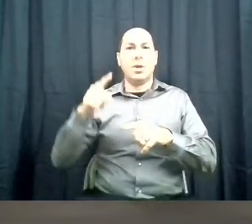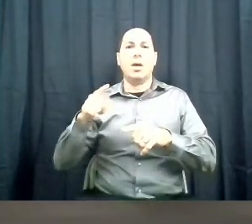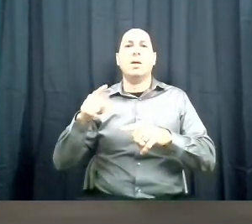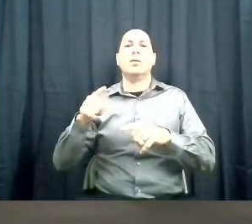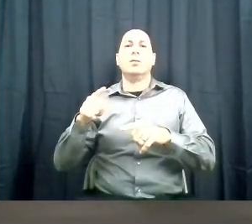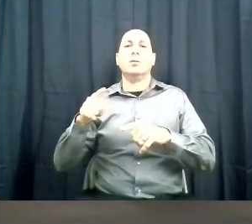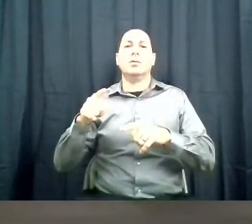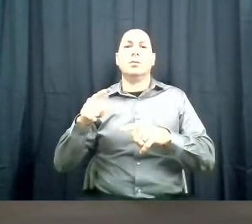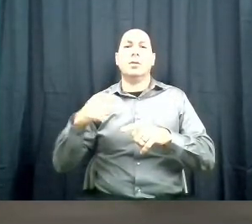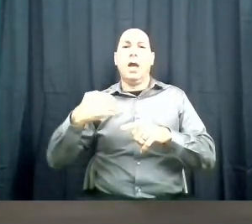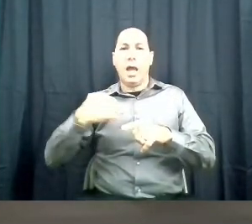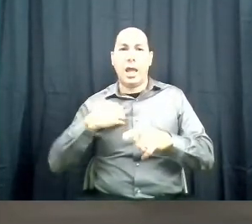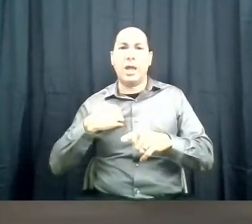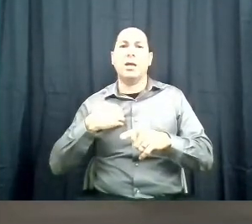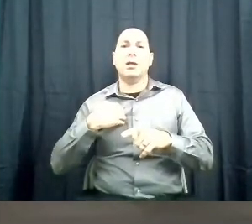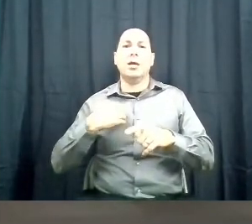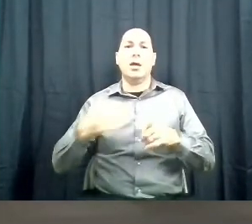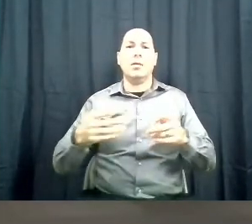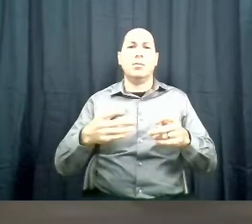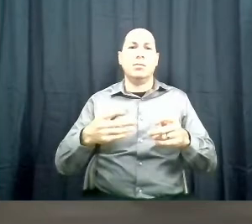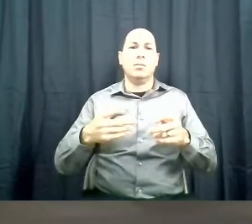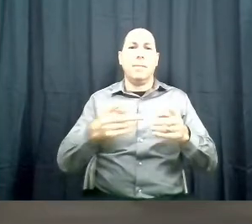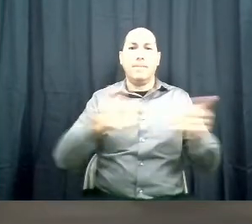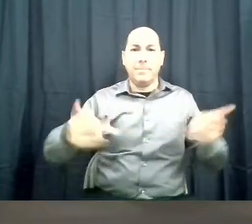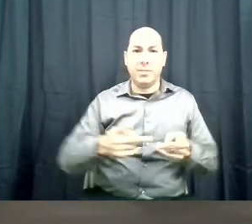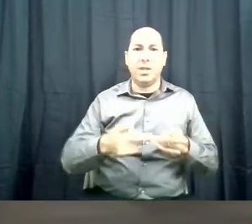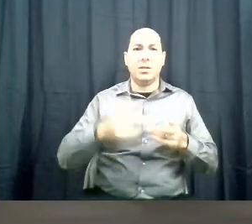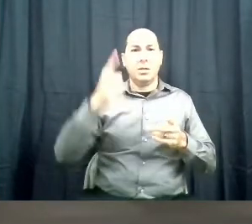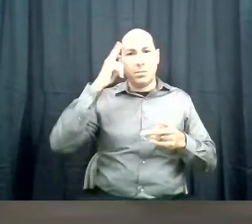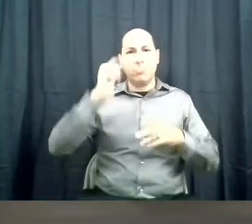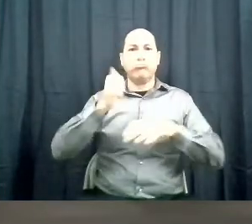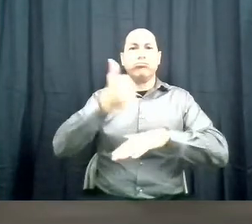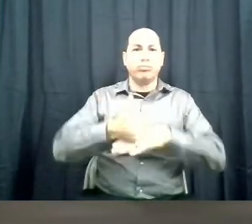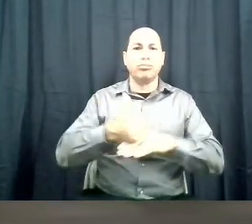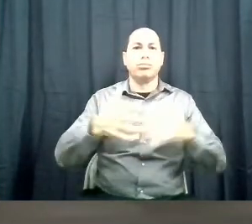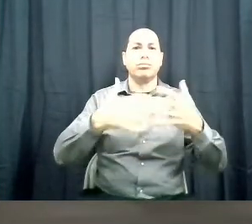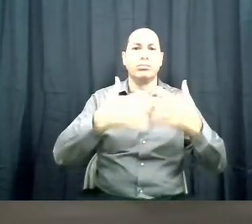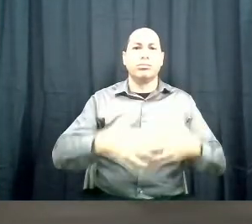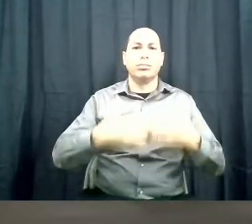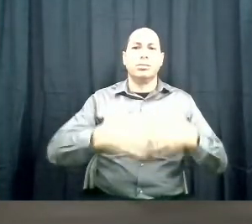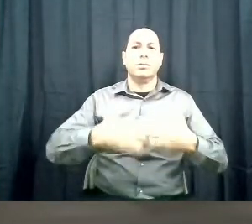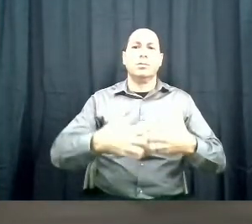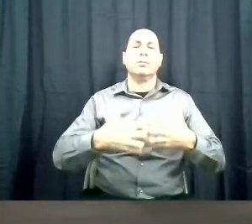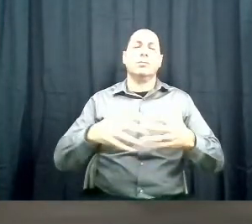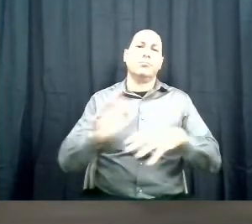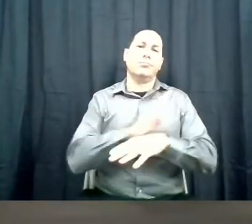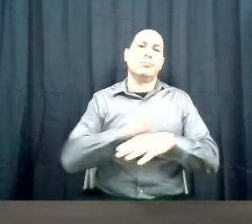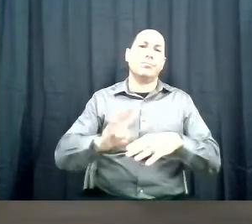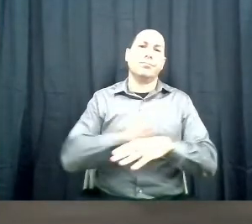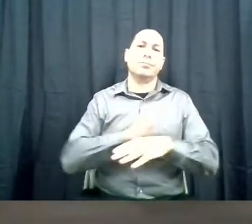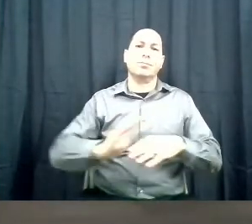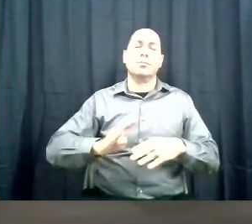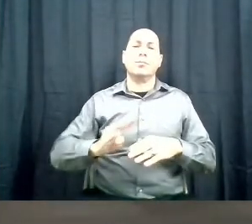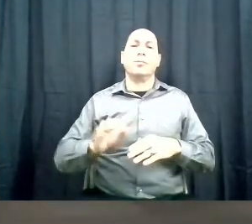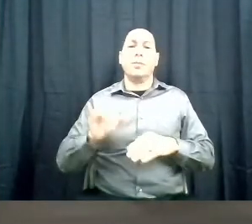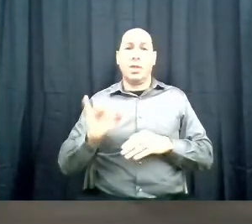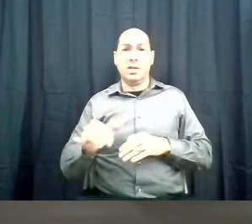facilities as turnkey properties for reshoring those businesses. And to the extent which they are ready and marketable, it often defines